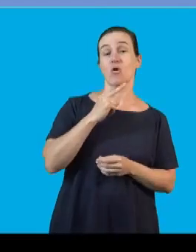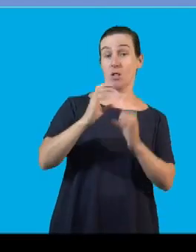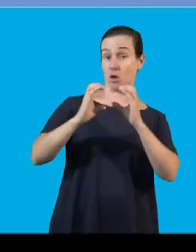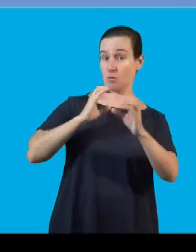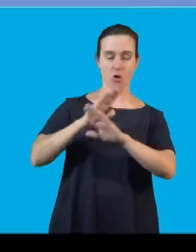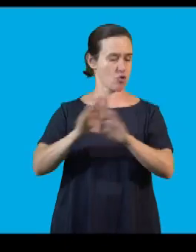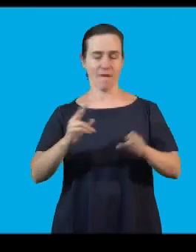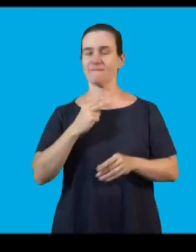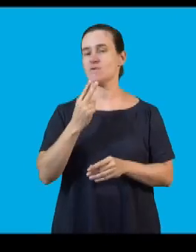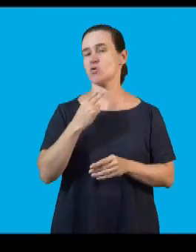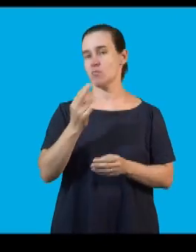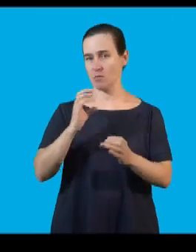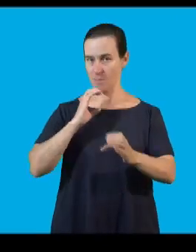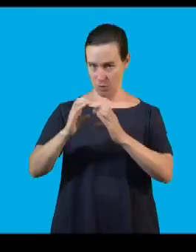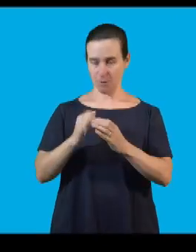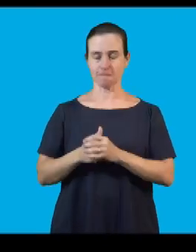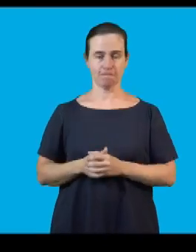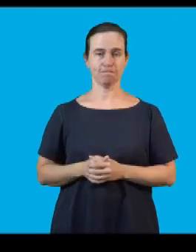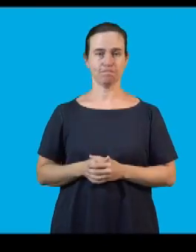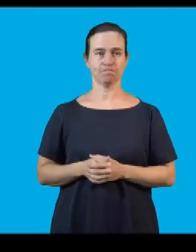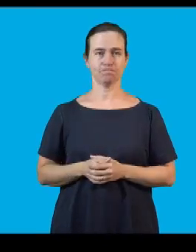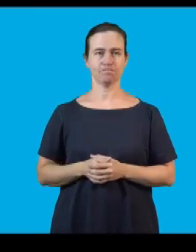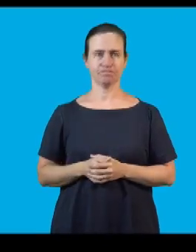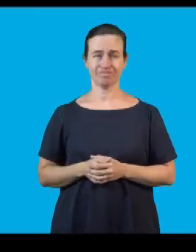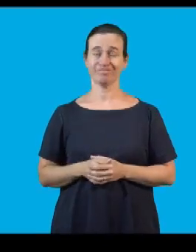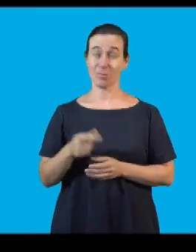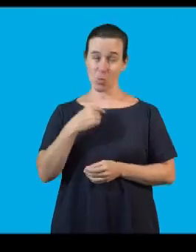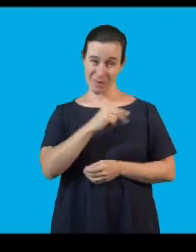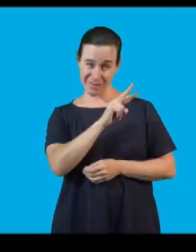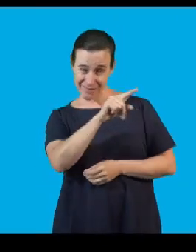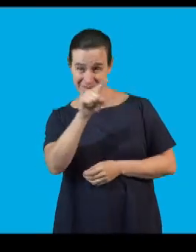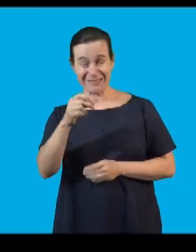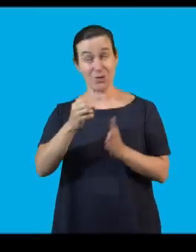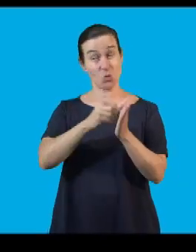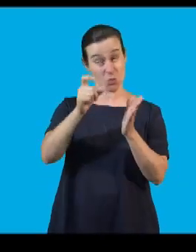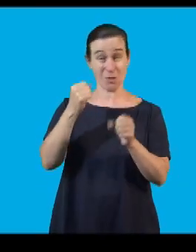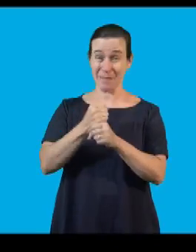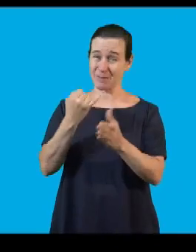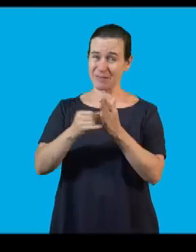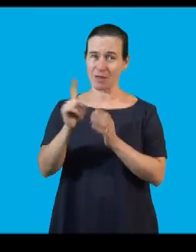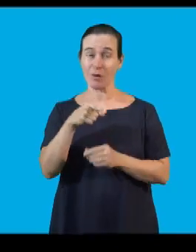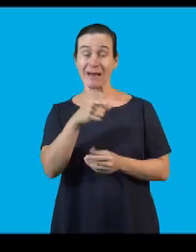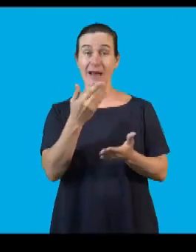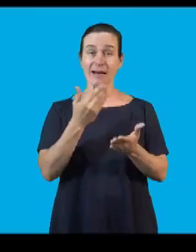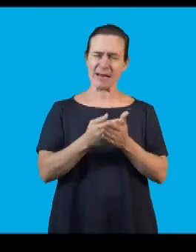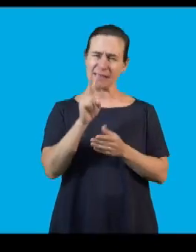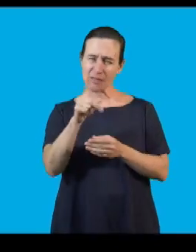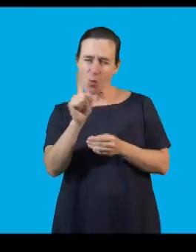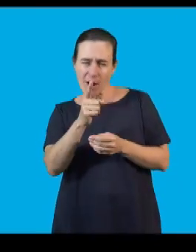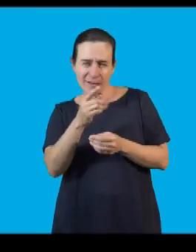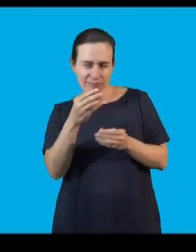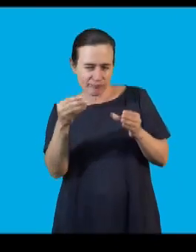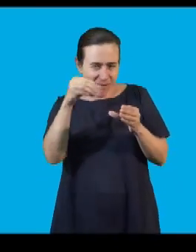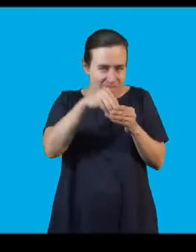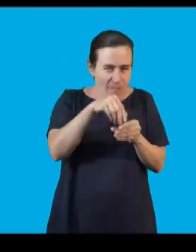and non-verbal communication. Right, what did we find? That learners find it difficult to recognize the features